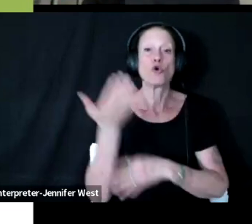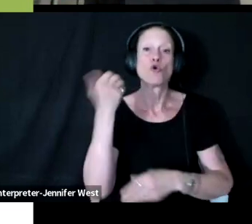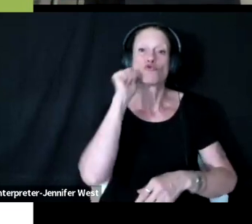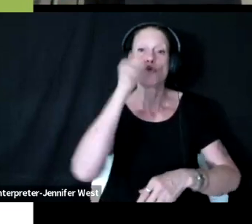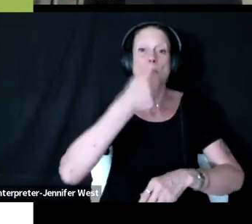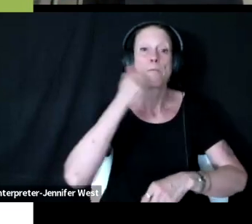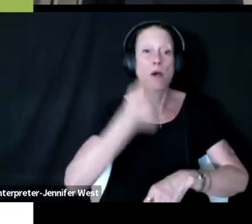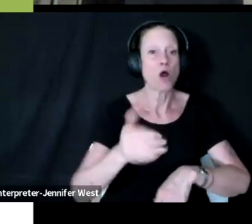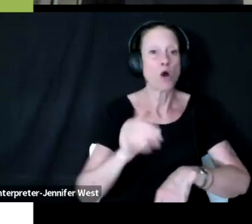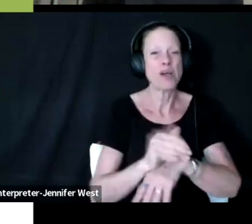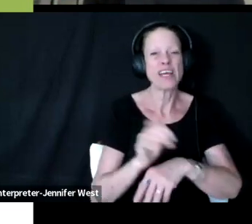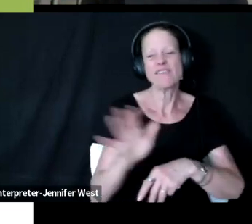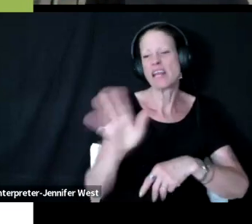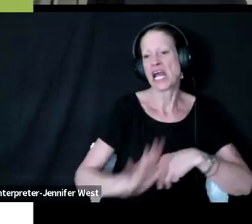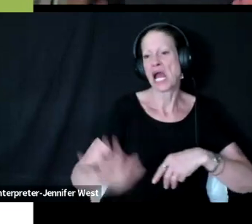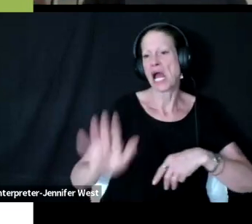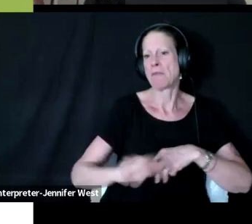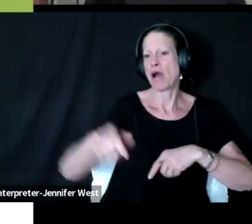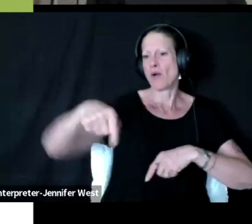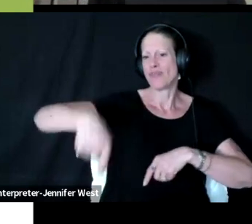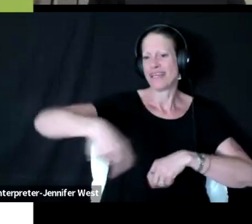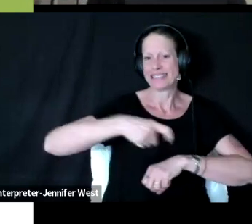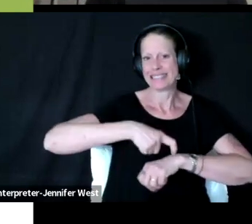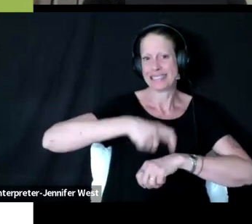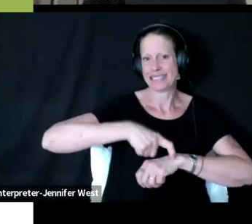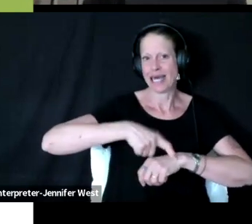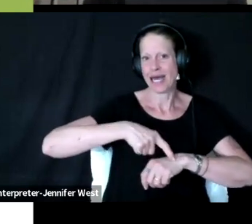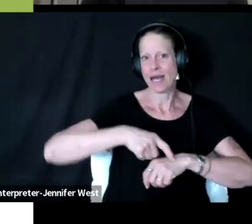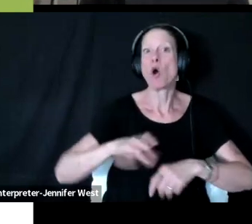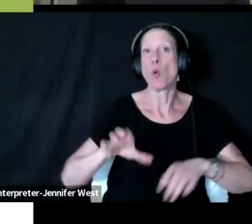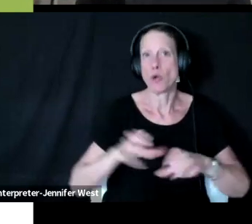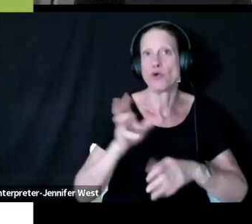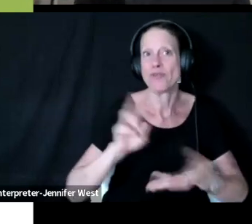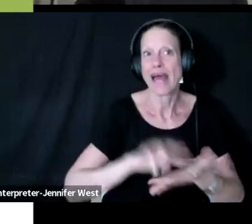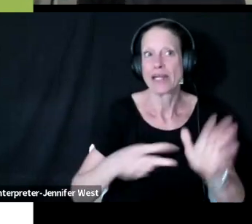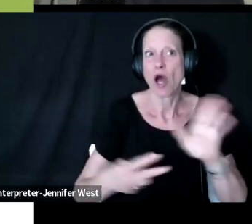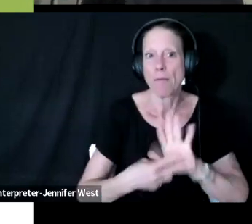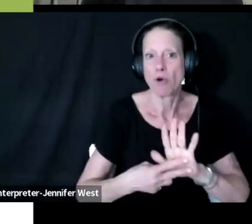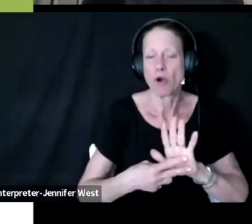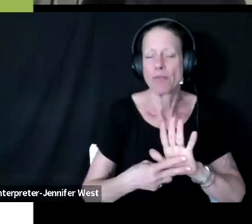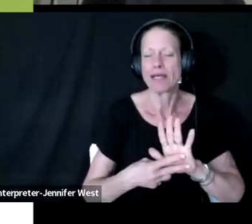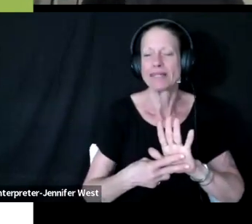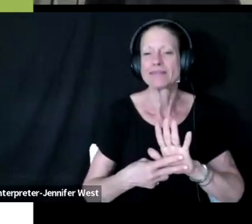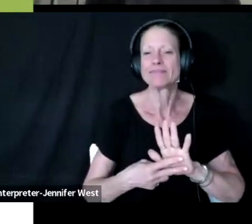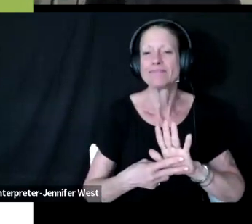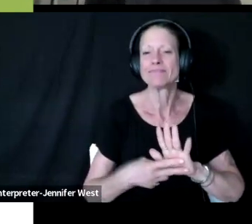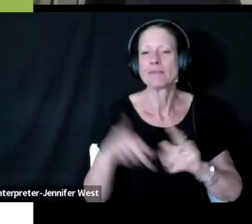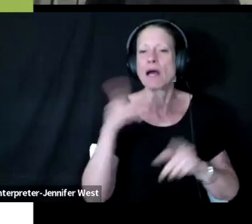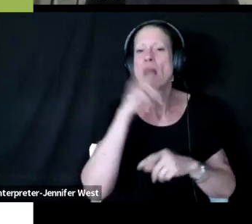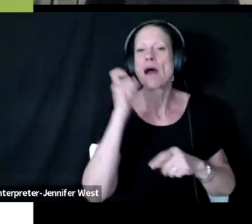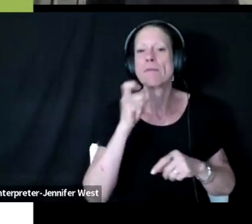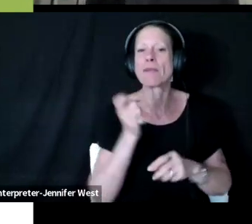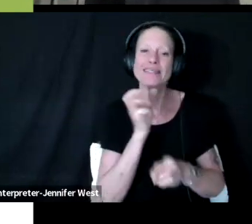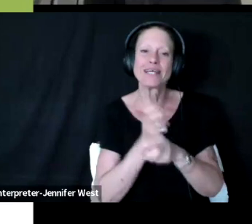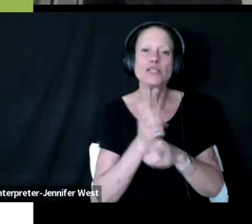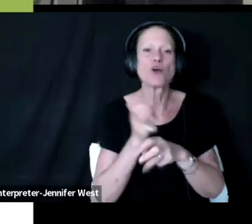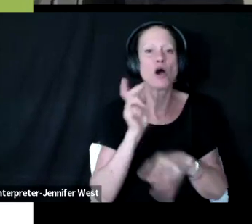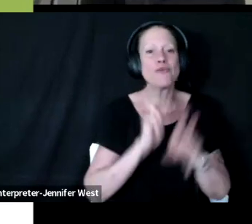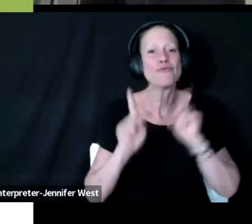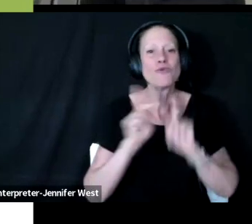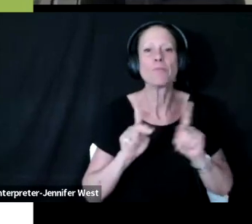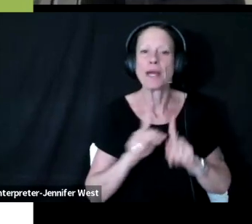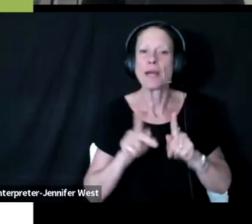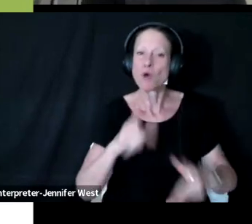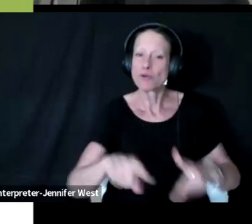around this time, basically. We do that purposely because one of the hardest parts for people is just getting started. So we like to encourage people to just